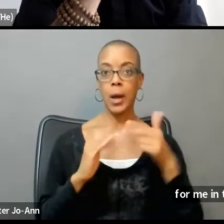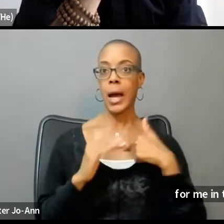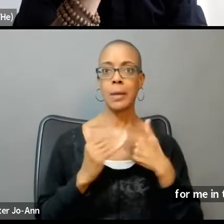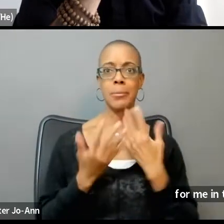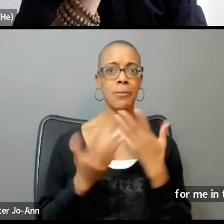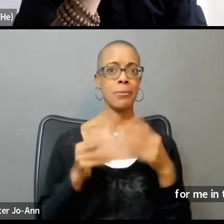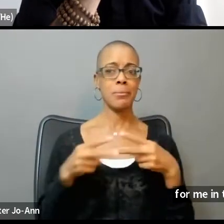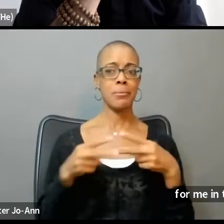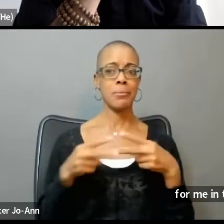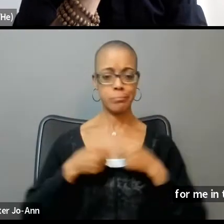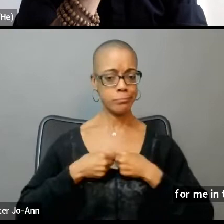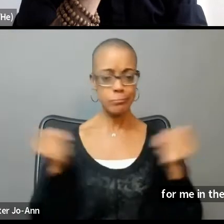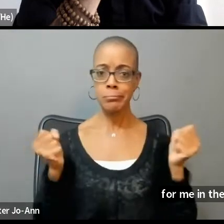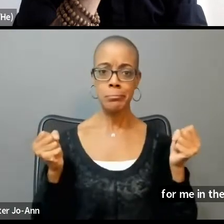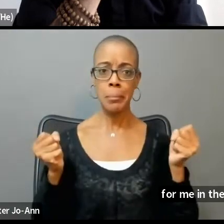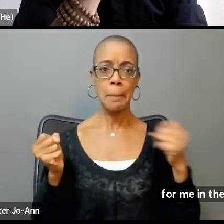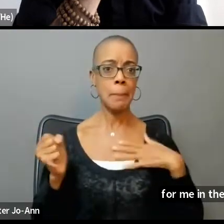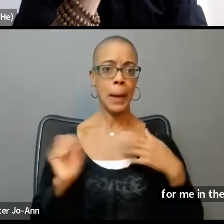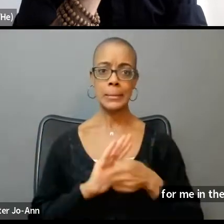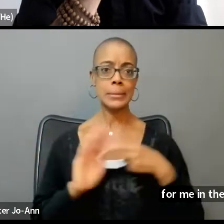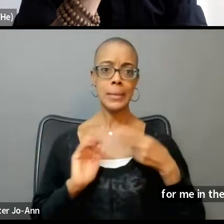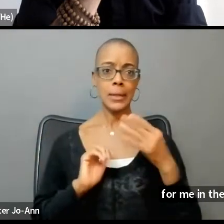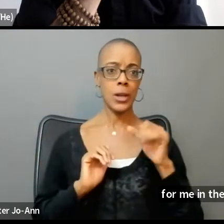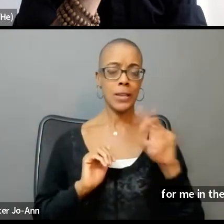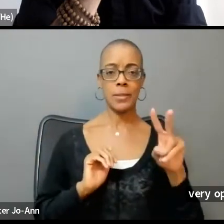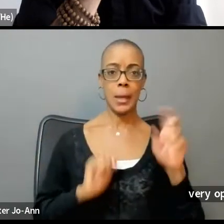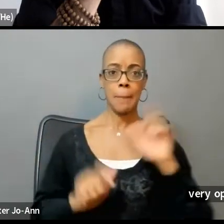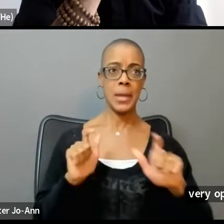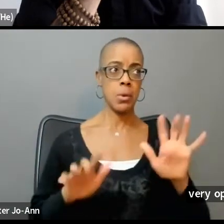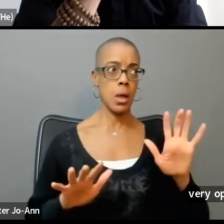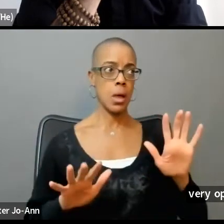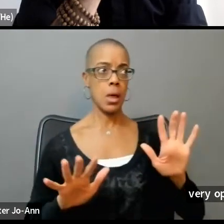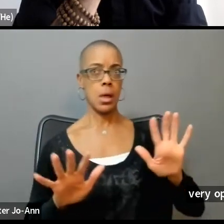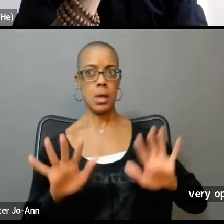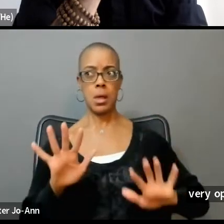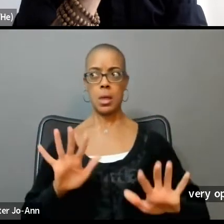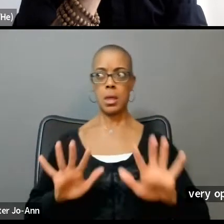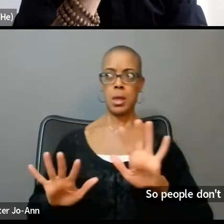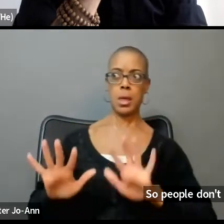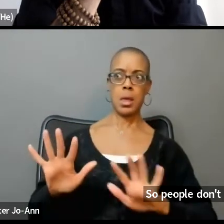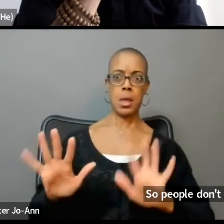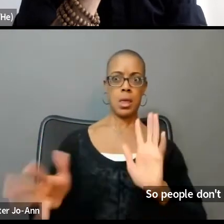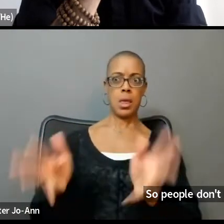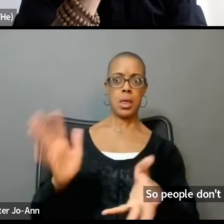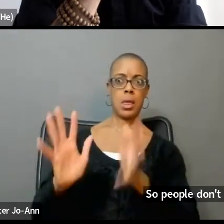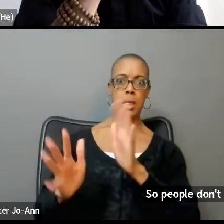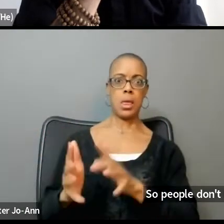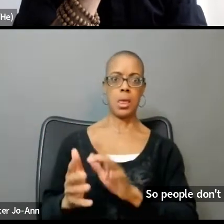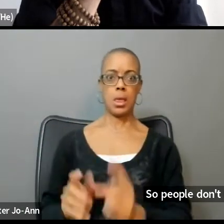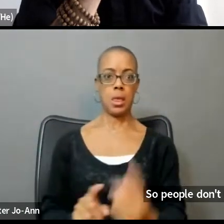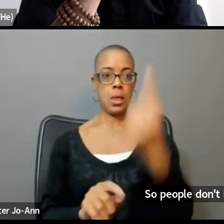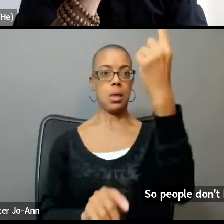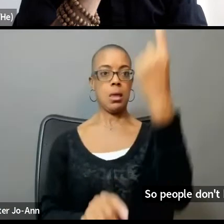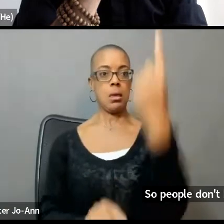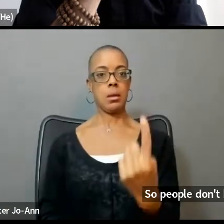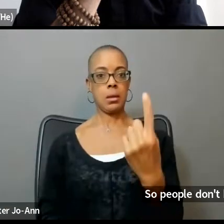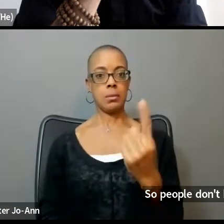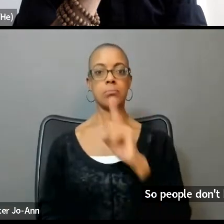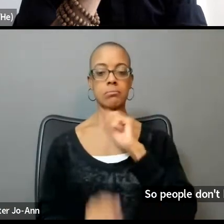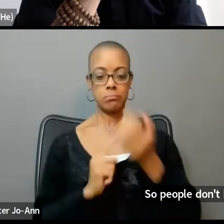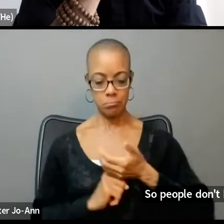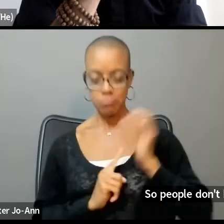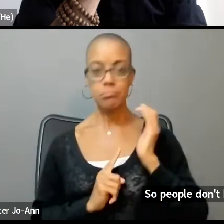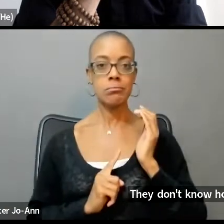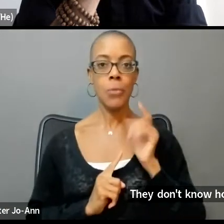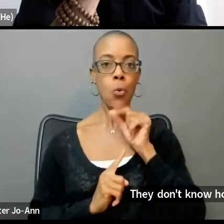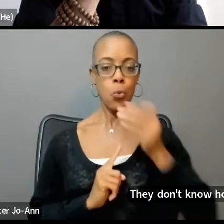status. So people don't know how to handle that. They don't know how to handle someone who is standing in their truth about who they are and what